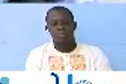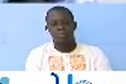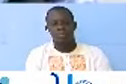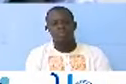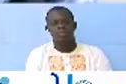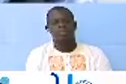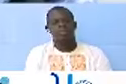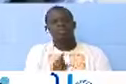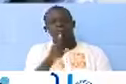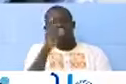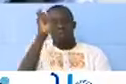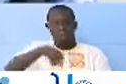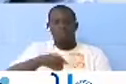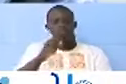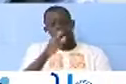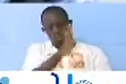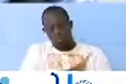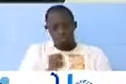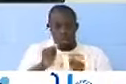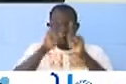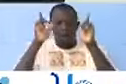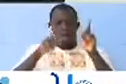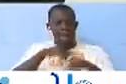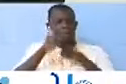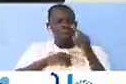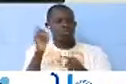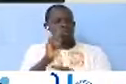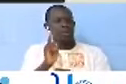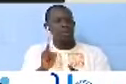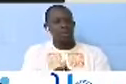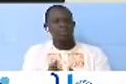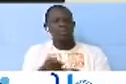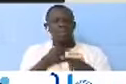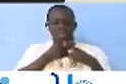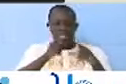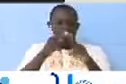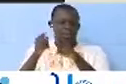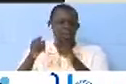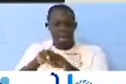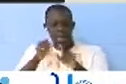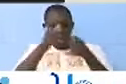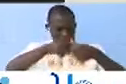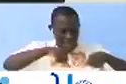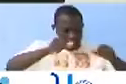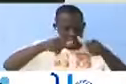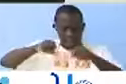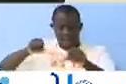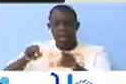You must also be aware of the jurisdiction under which it operates.